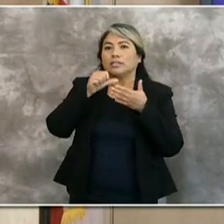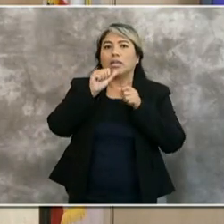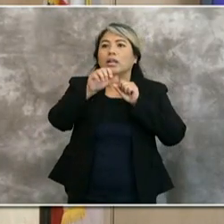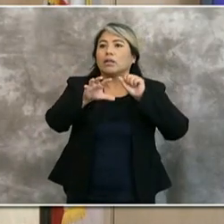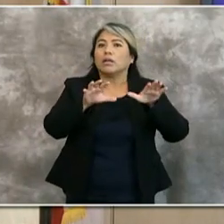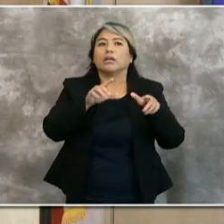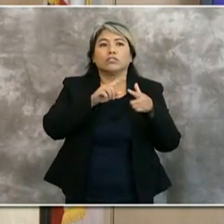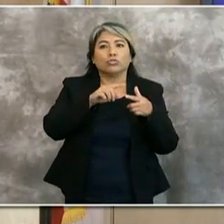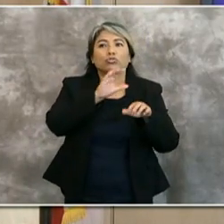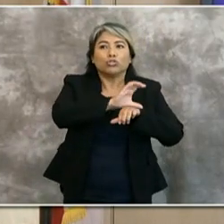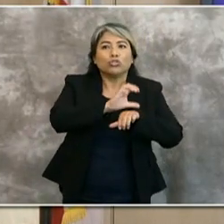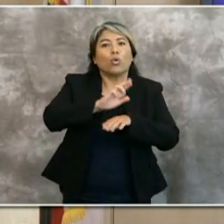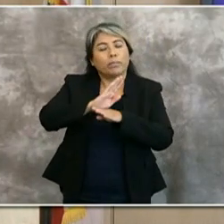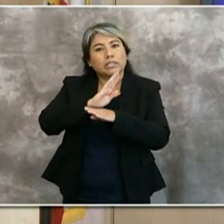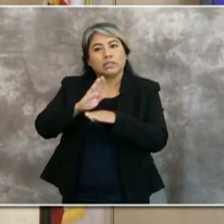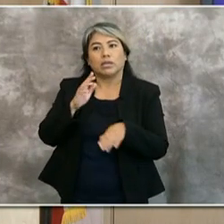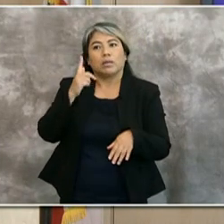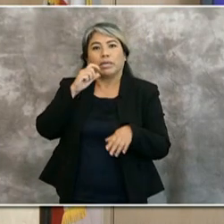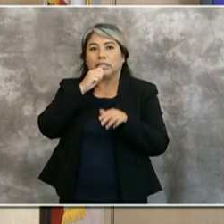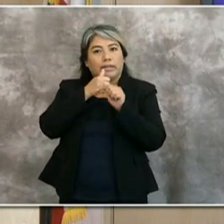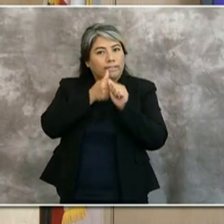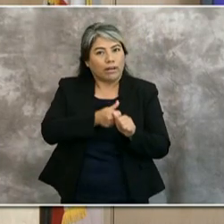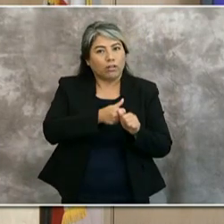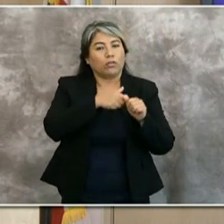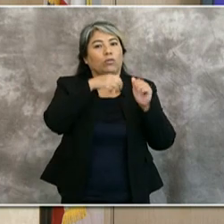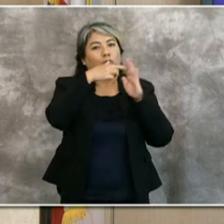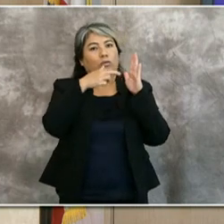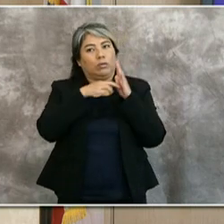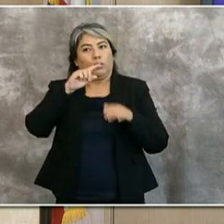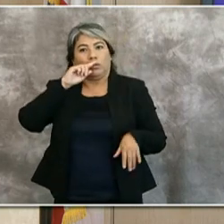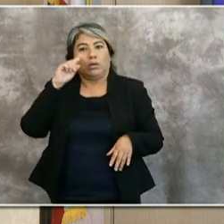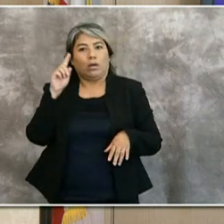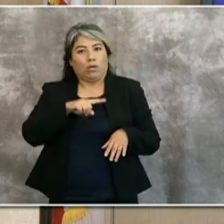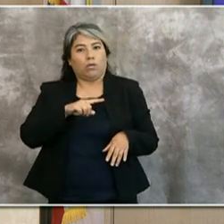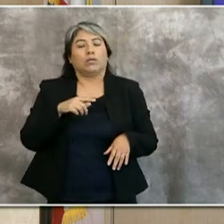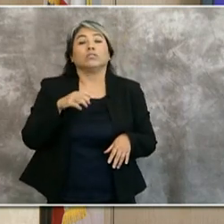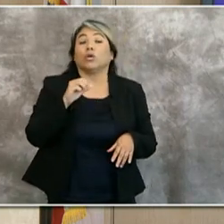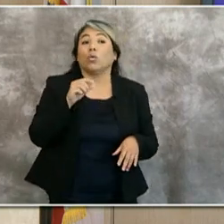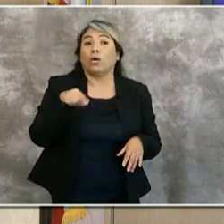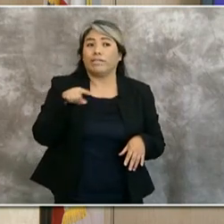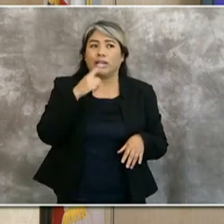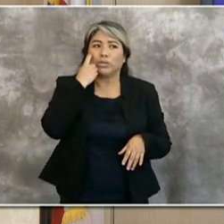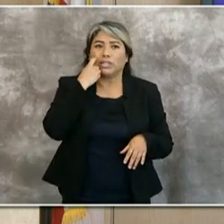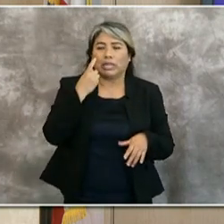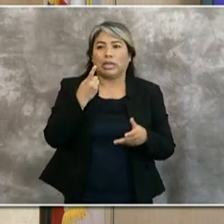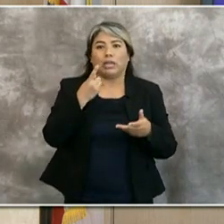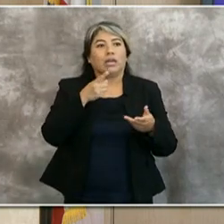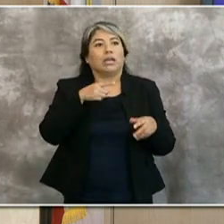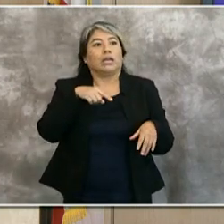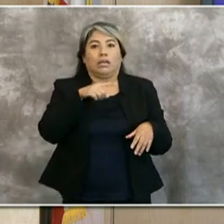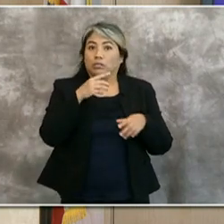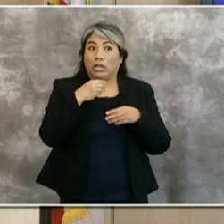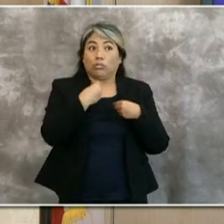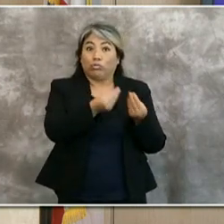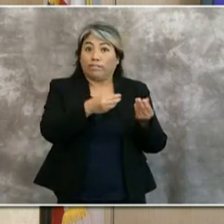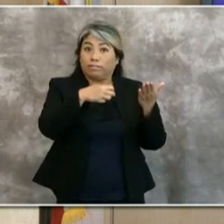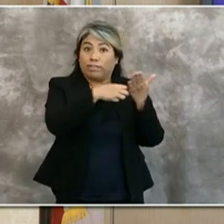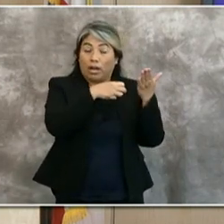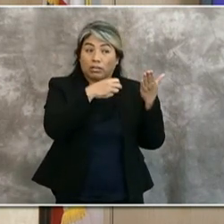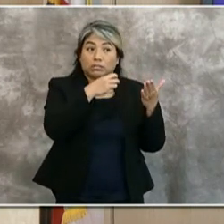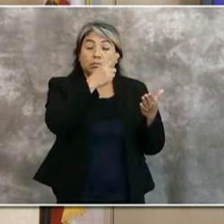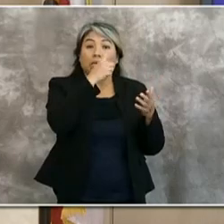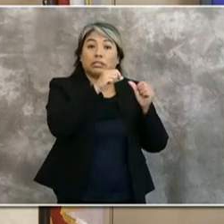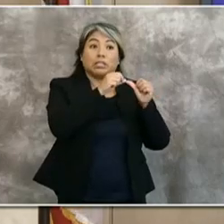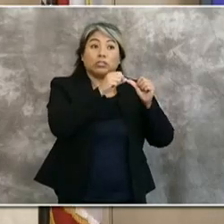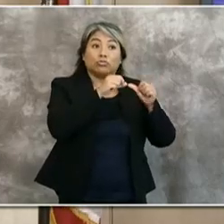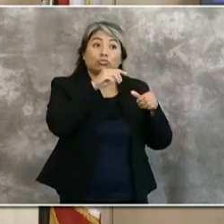to churches or businesses for failing to comply with the public health order. Have any recently received fines for continuing to operate inside